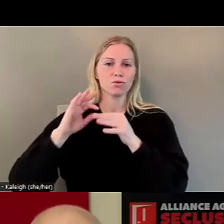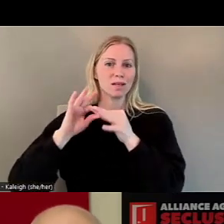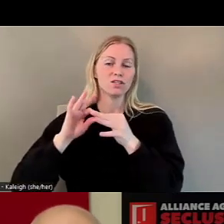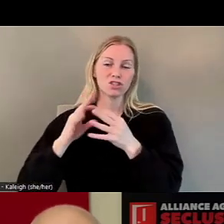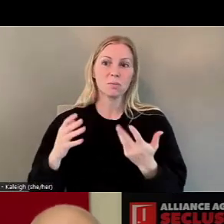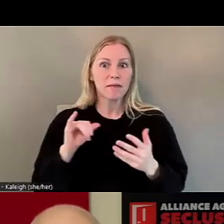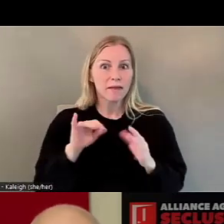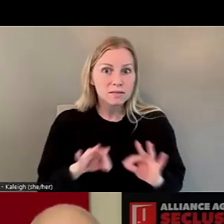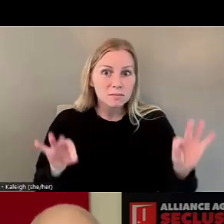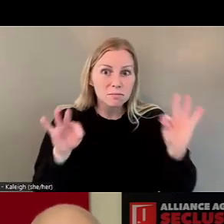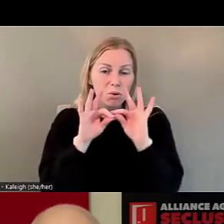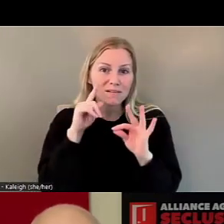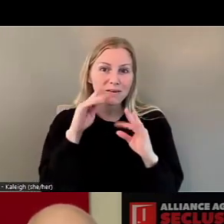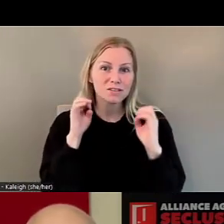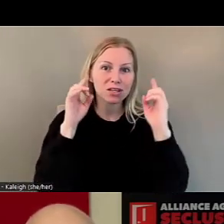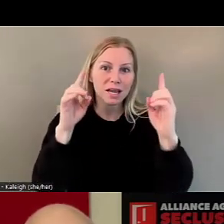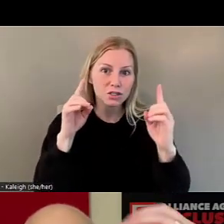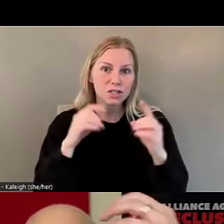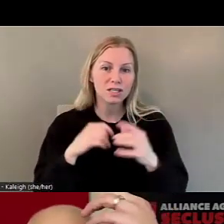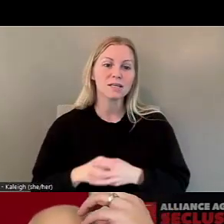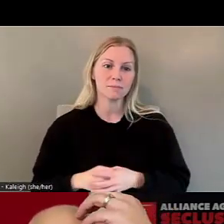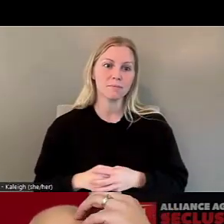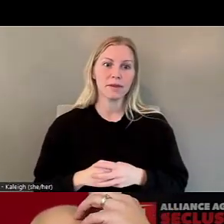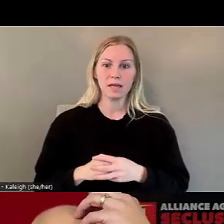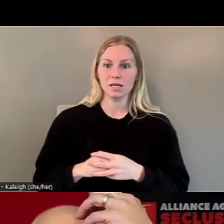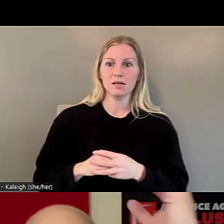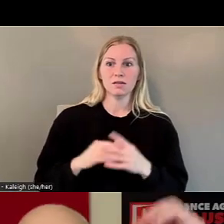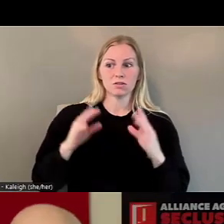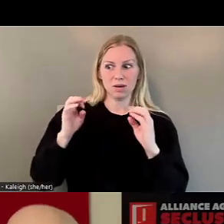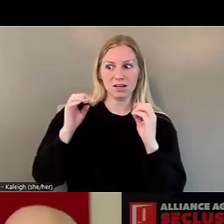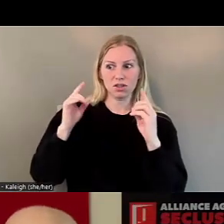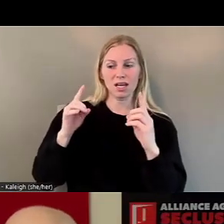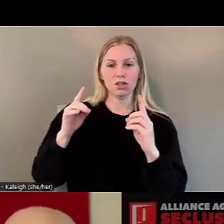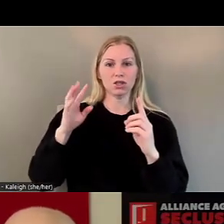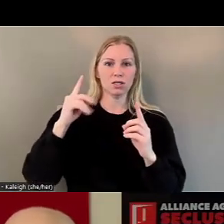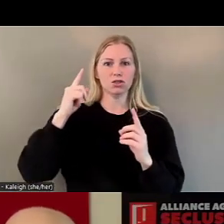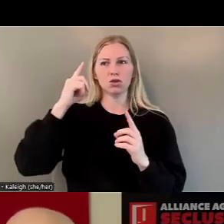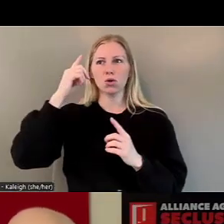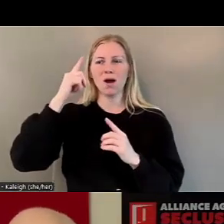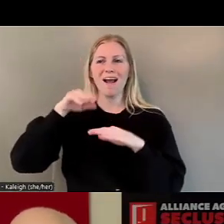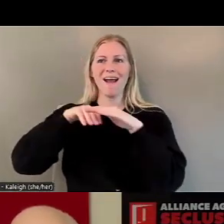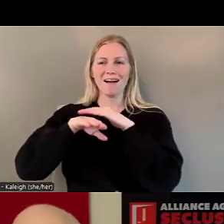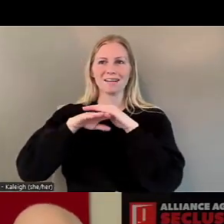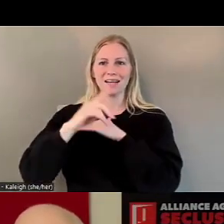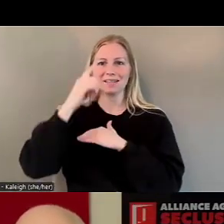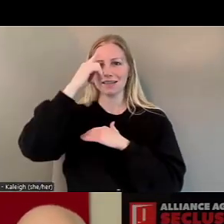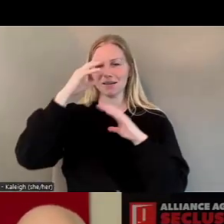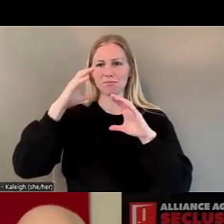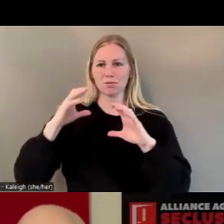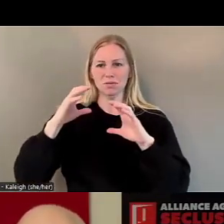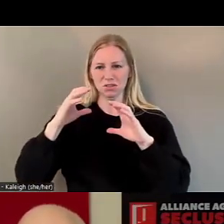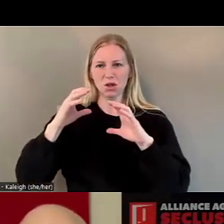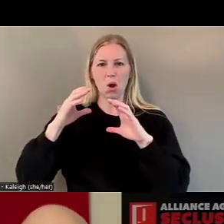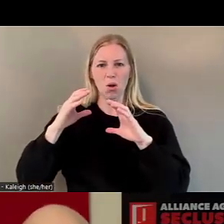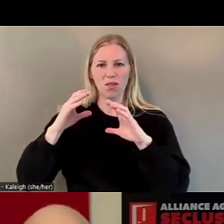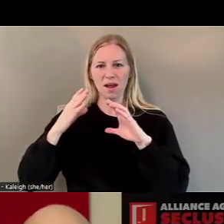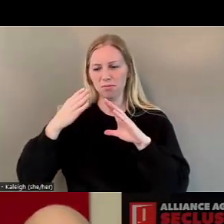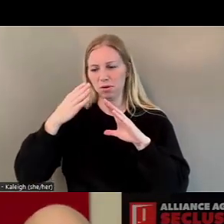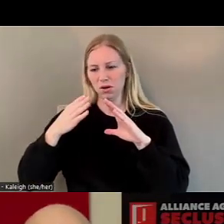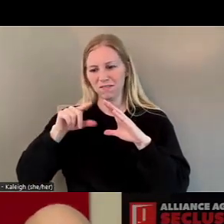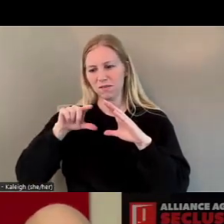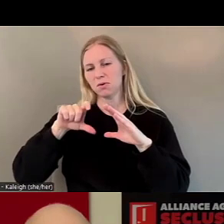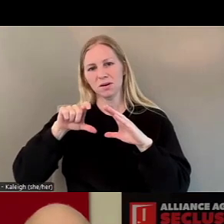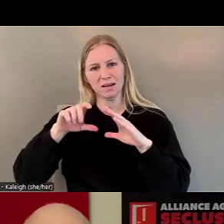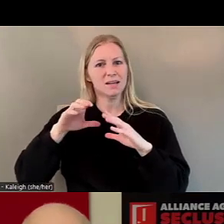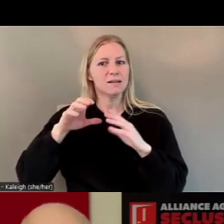in education, to access the thinking, rational, logical part of our brain, that prefrontal cortex, we have to